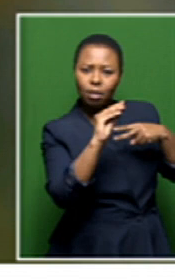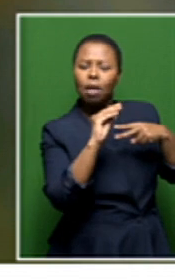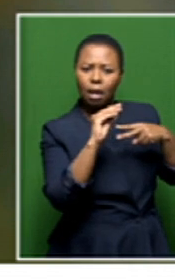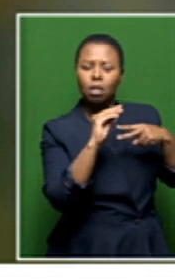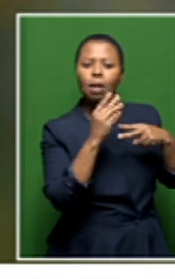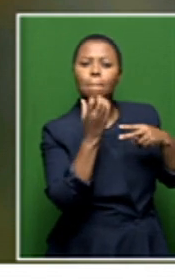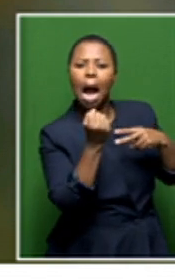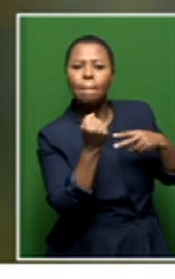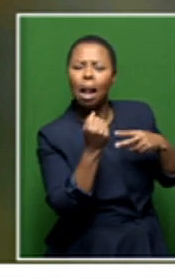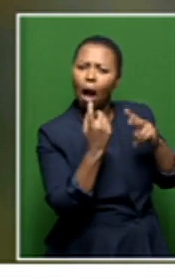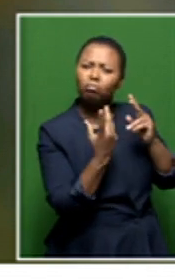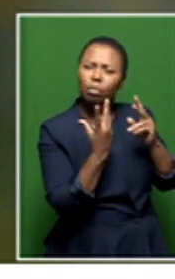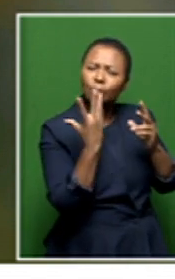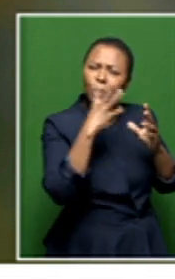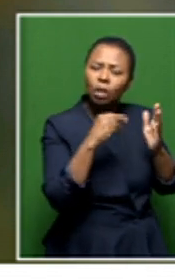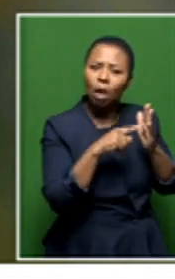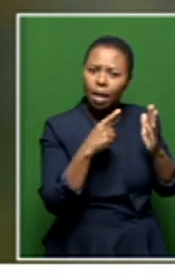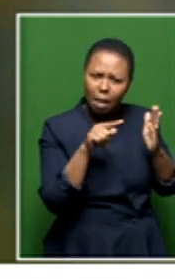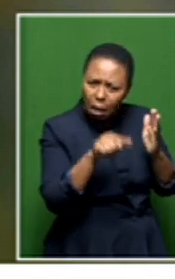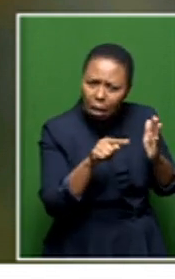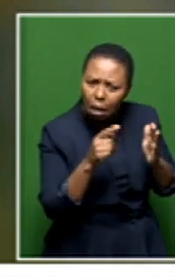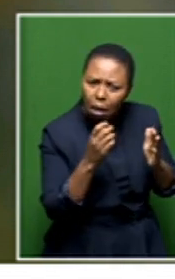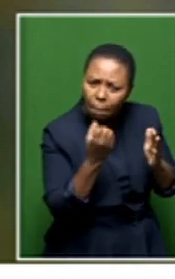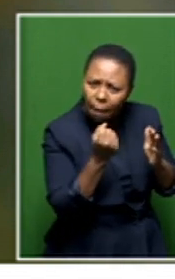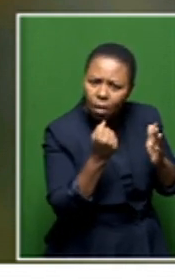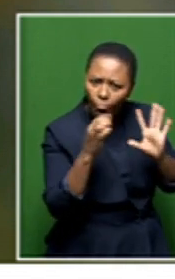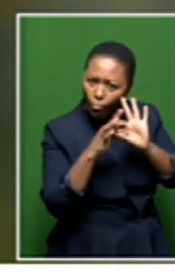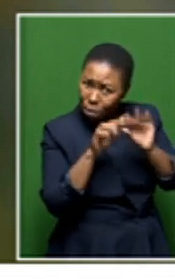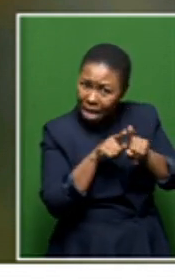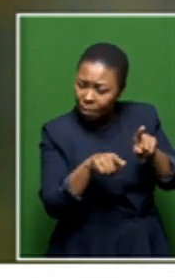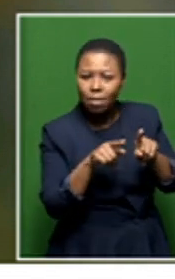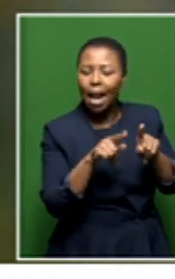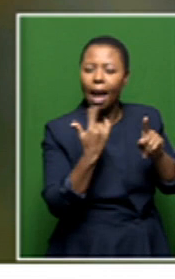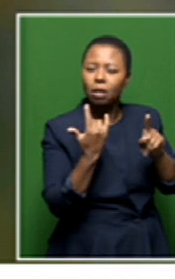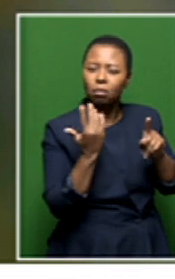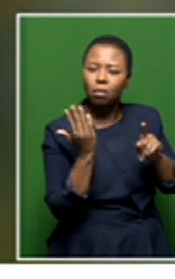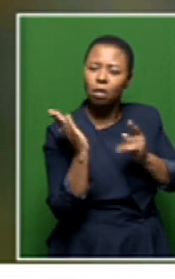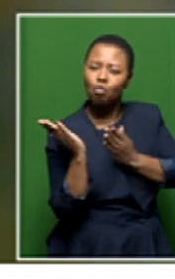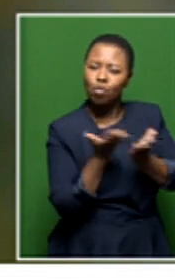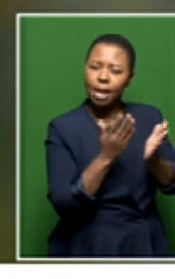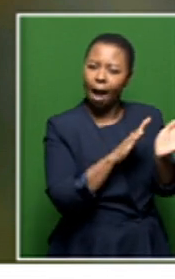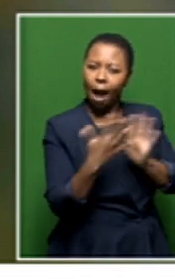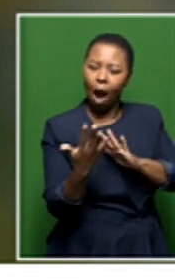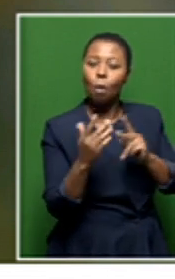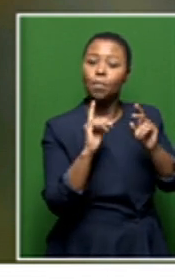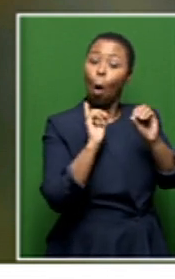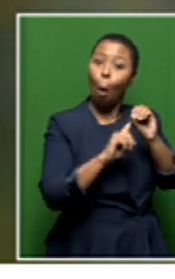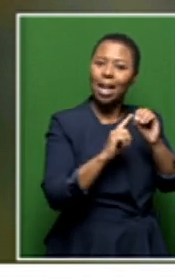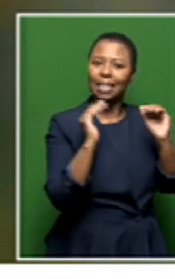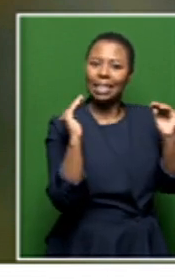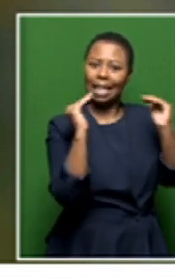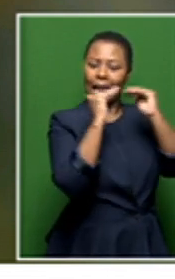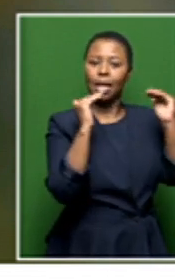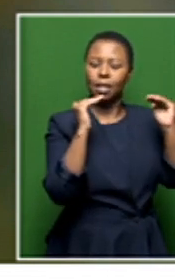You wouldn't think it's the same thing that you're eating at home. So for me, it's about having the same standard and quality that I would get